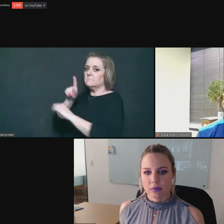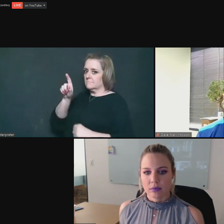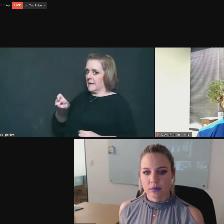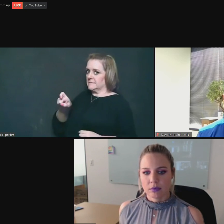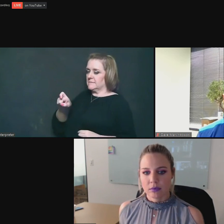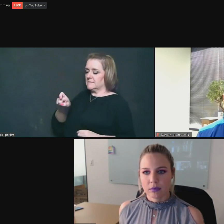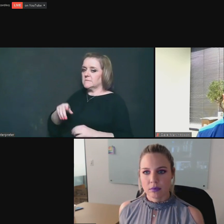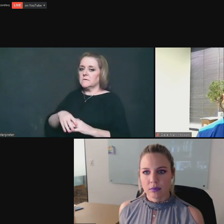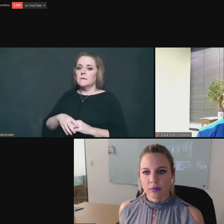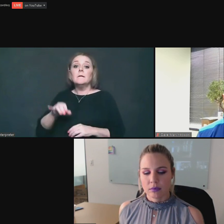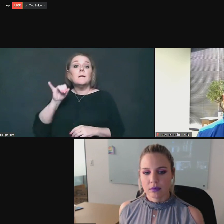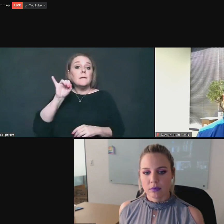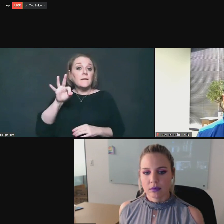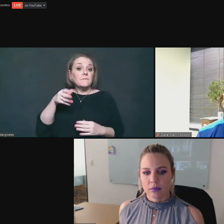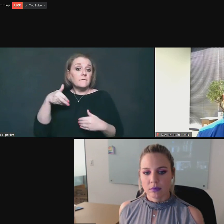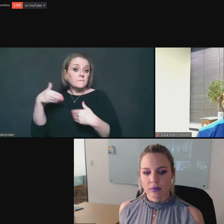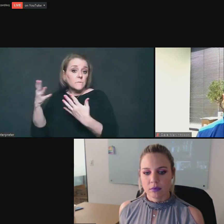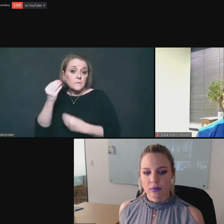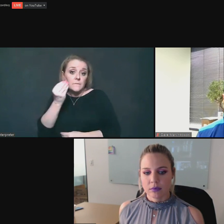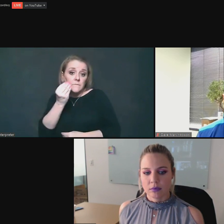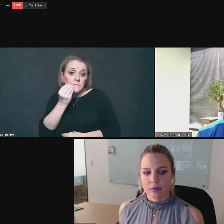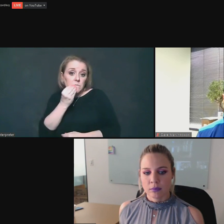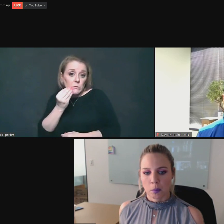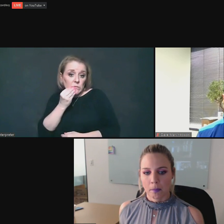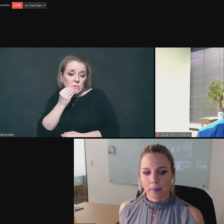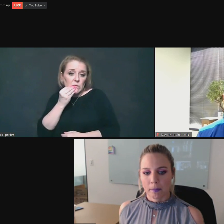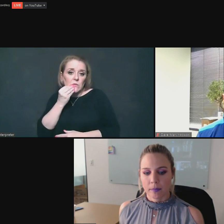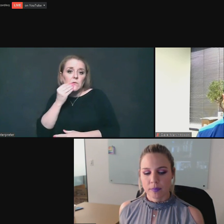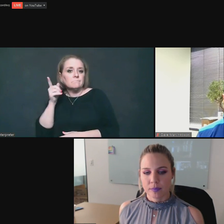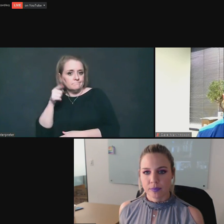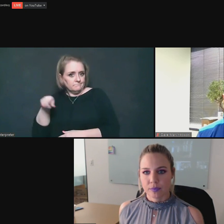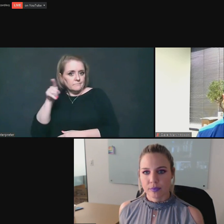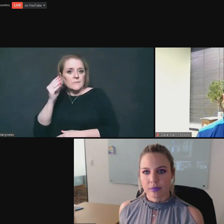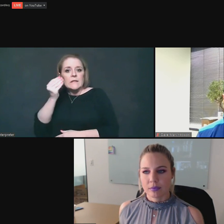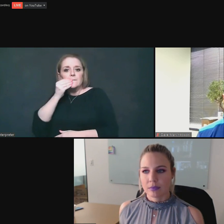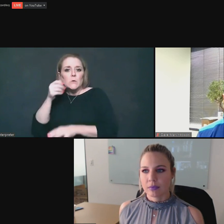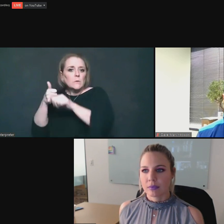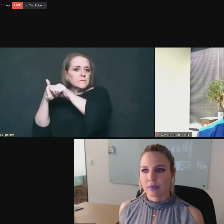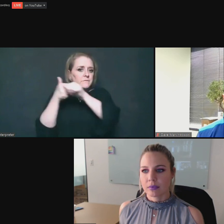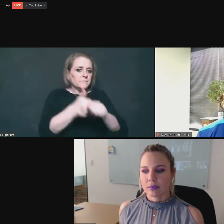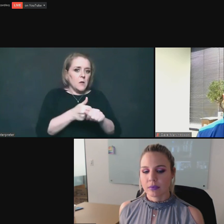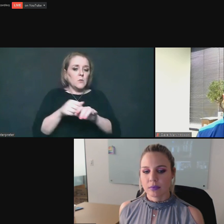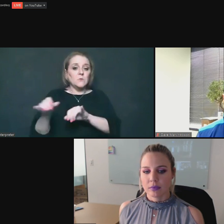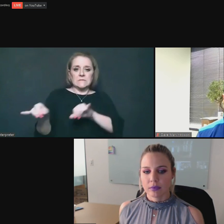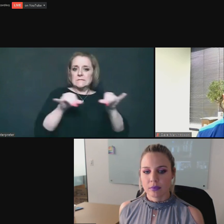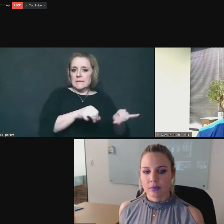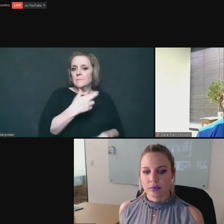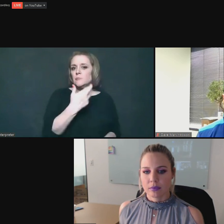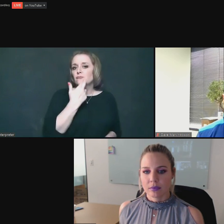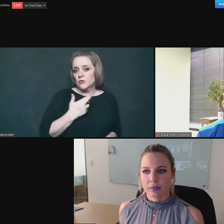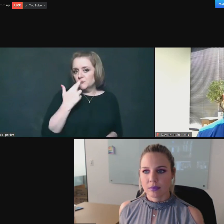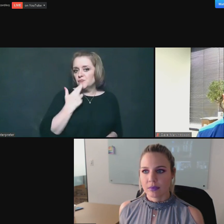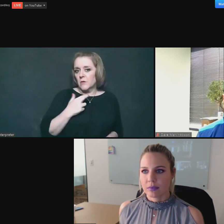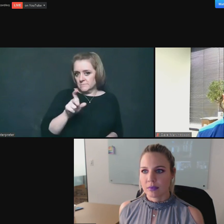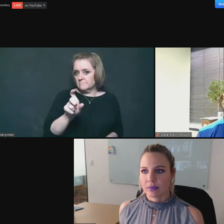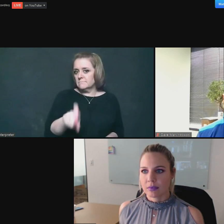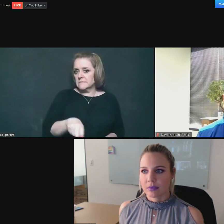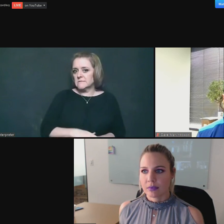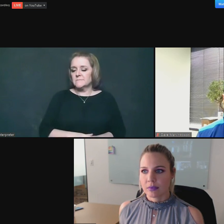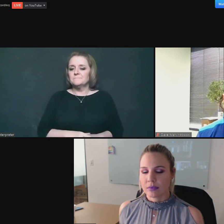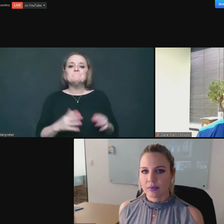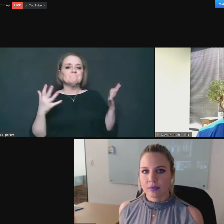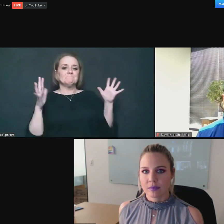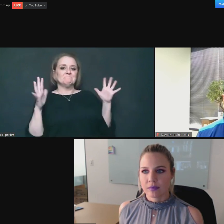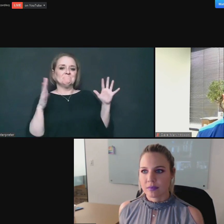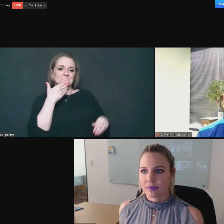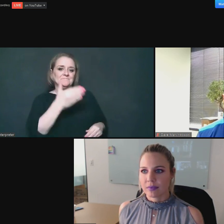any refreshments or food served, it comes with the same restrictions that a restaurant would come under. Okay. Very good. Yeah, that's all the questions I have.